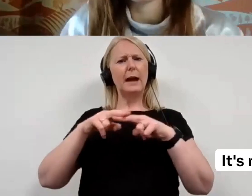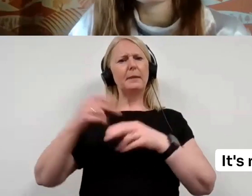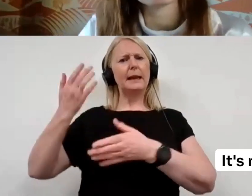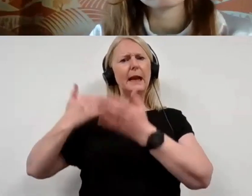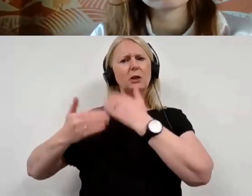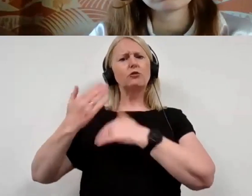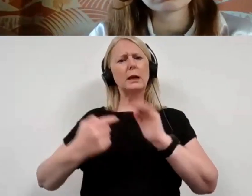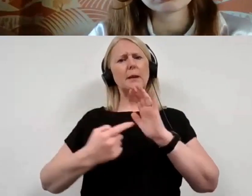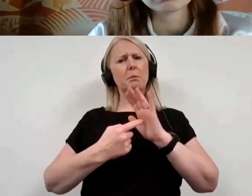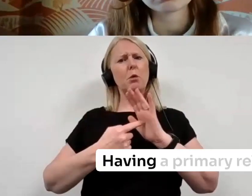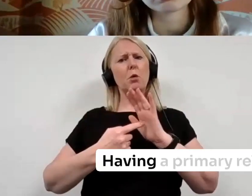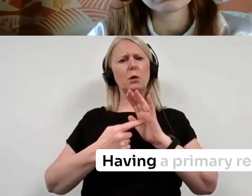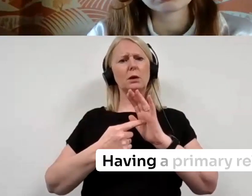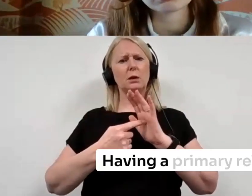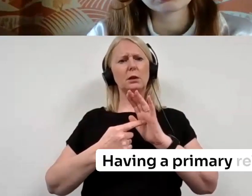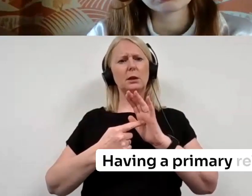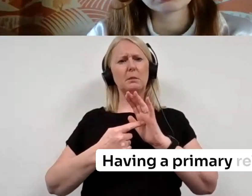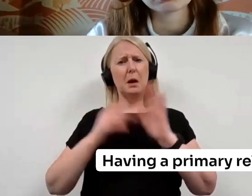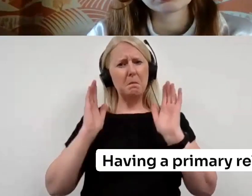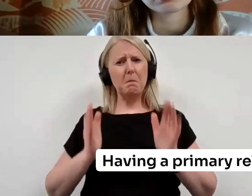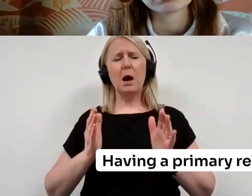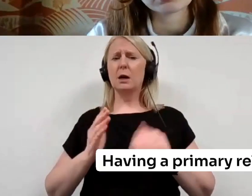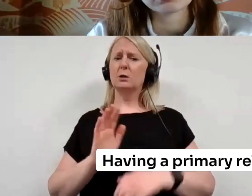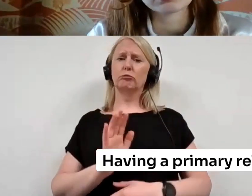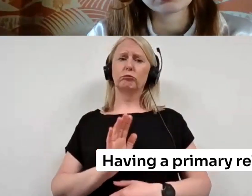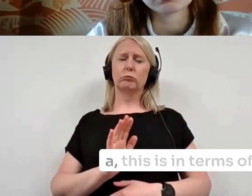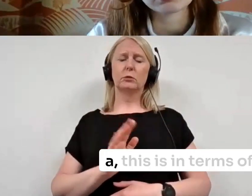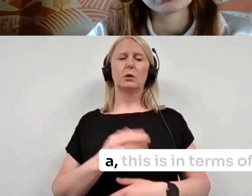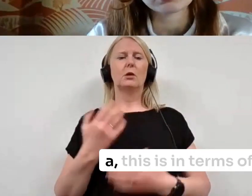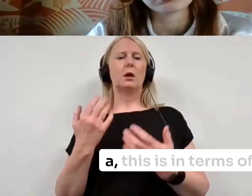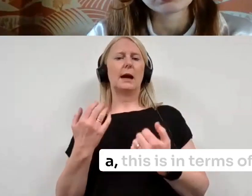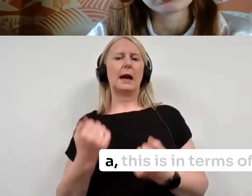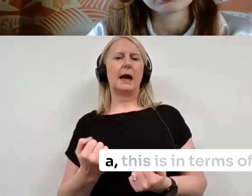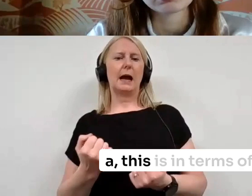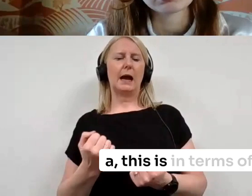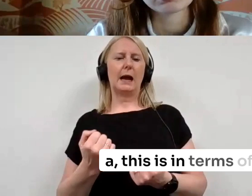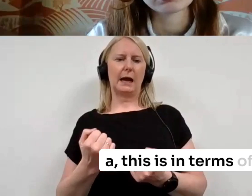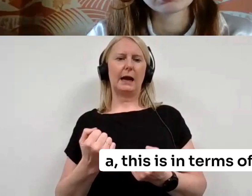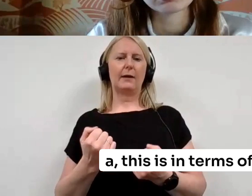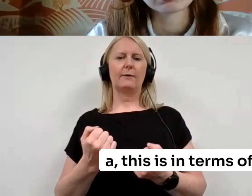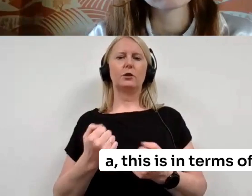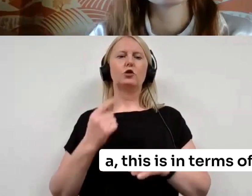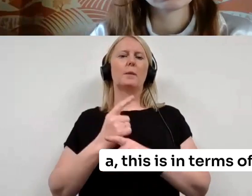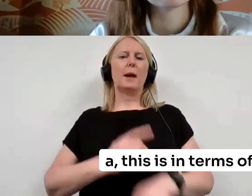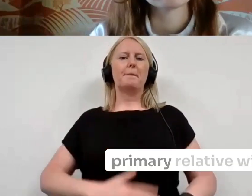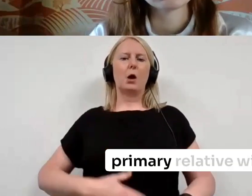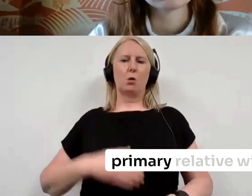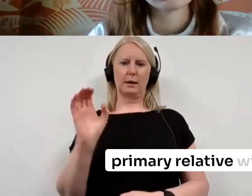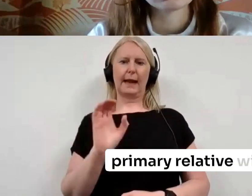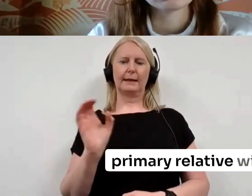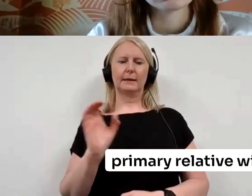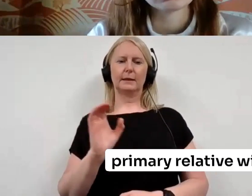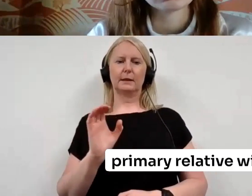vital. Having a primary relative, which means like this is in terms of bowel cancer, having a